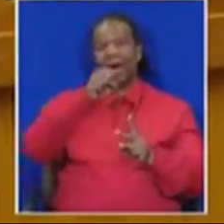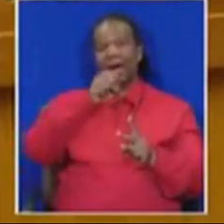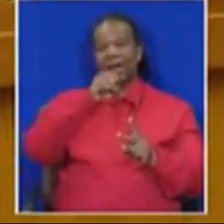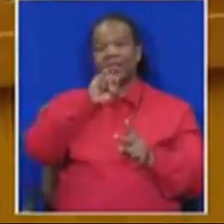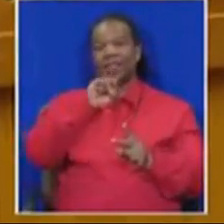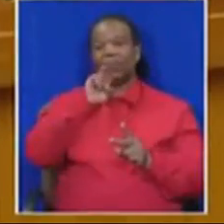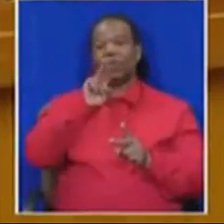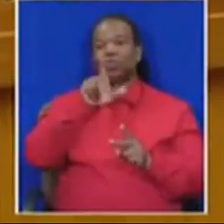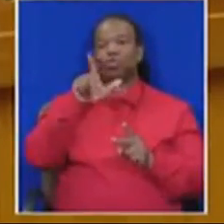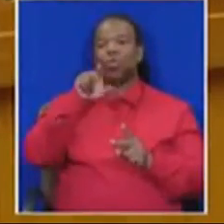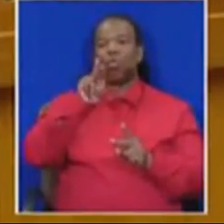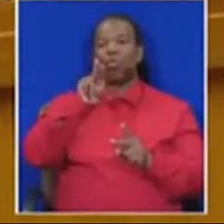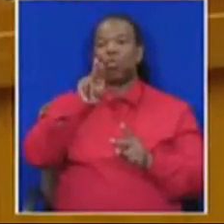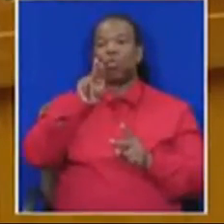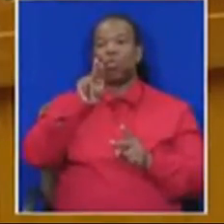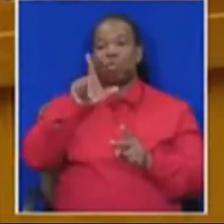Nontsikelelo Sisulu,